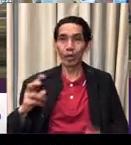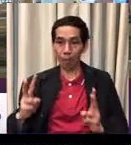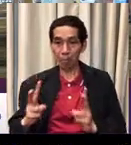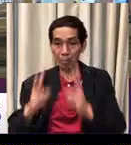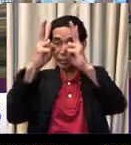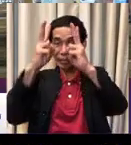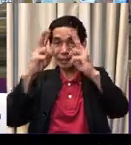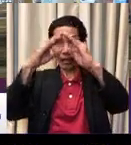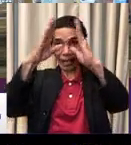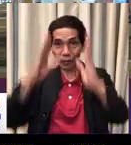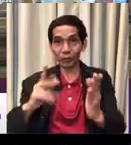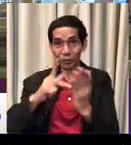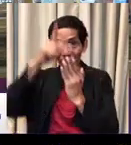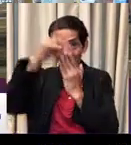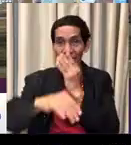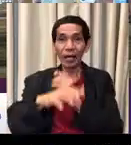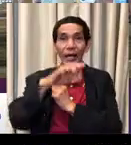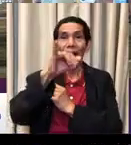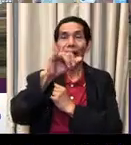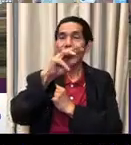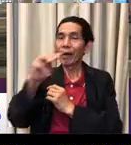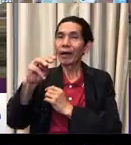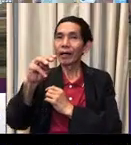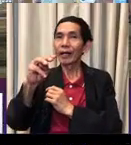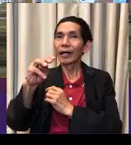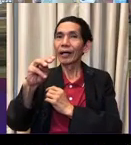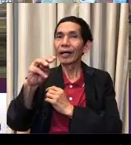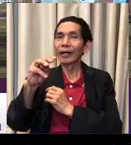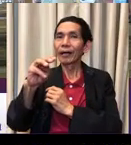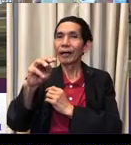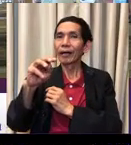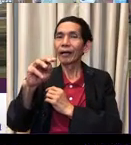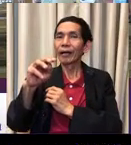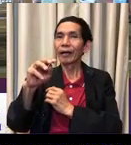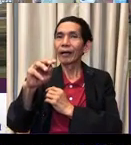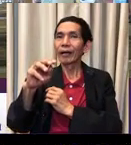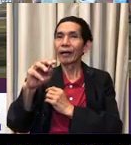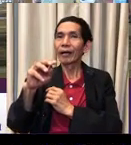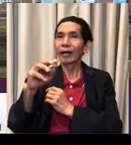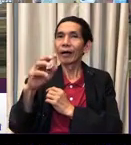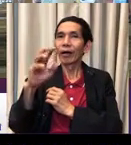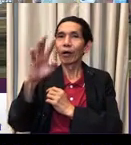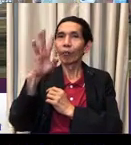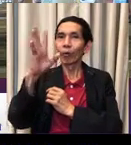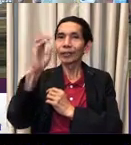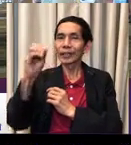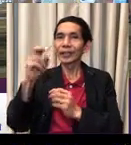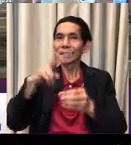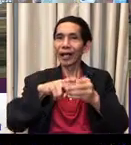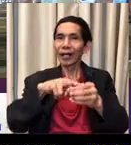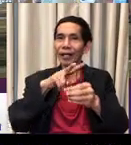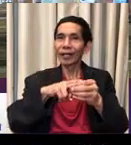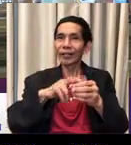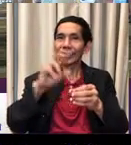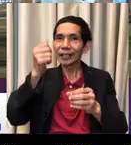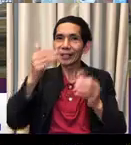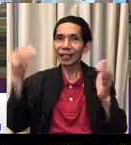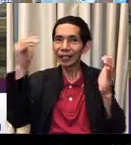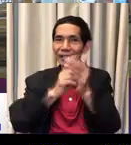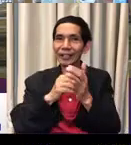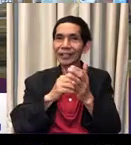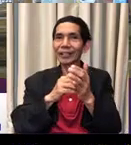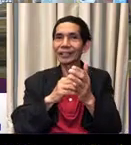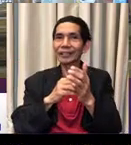Housing Project, I.M. Tailefi, Pacific Islander, $40. Wow. 10,000